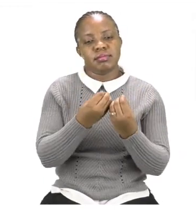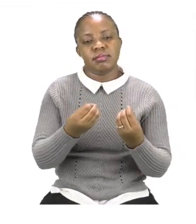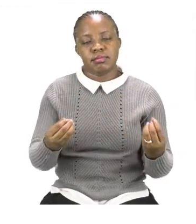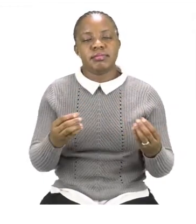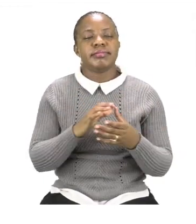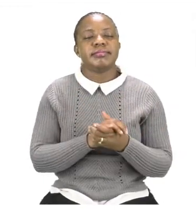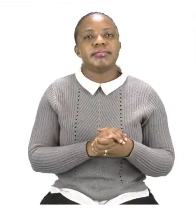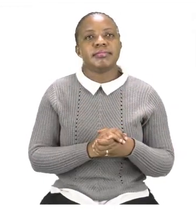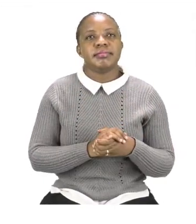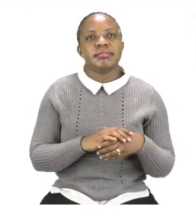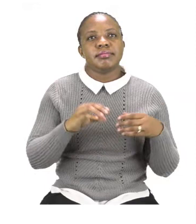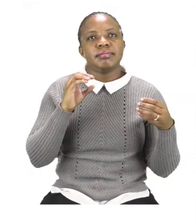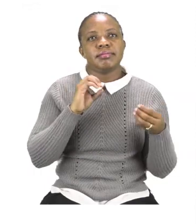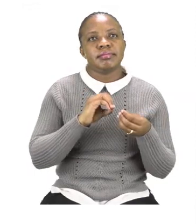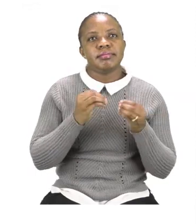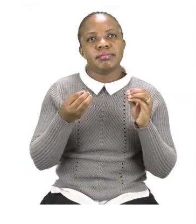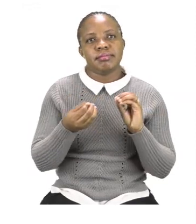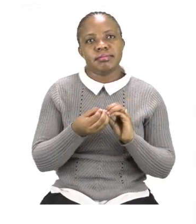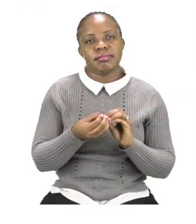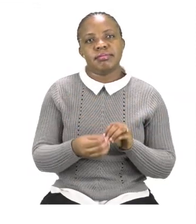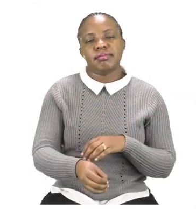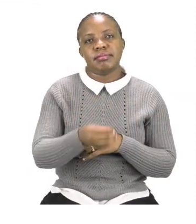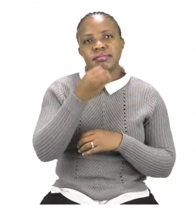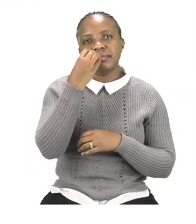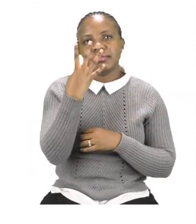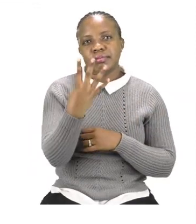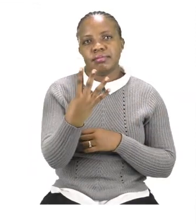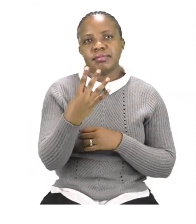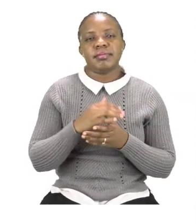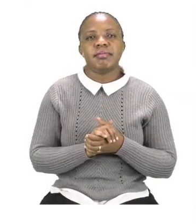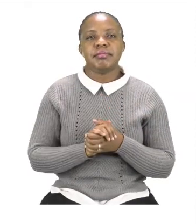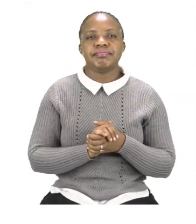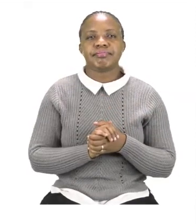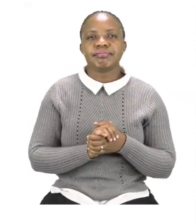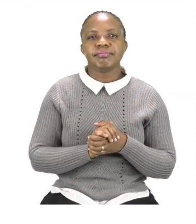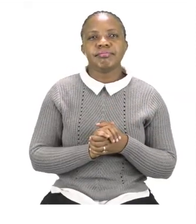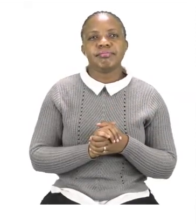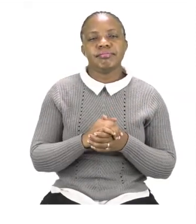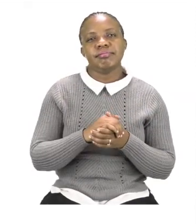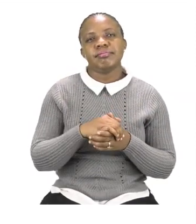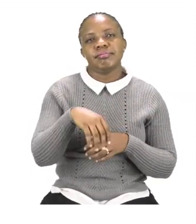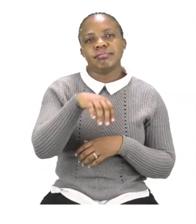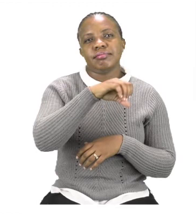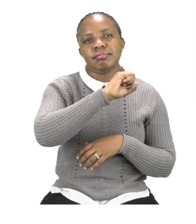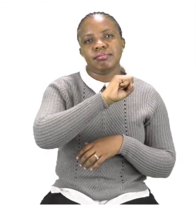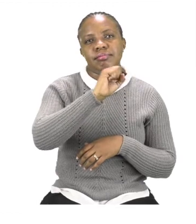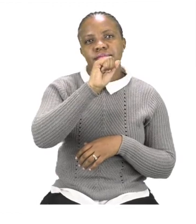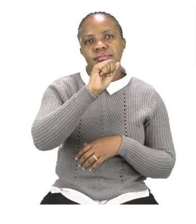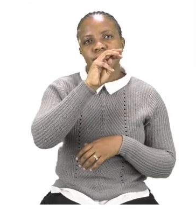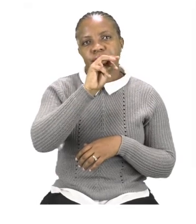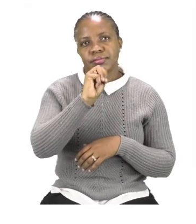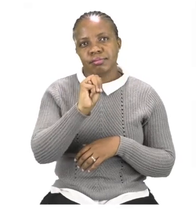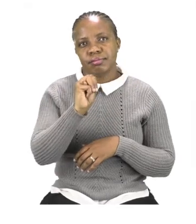Let us do number 4 together. Number 4 says,